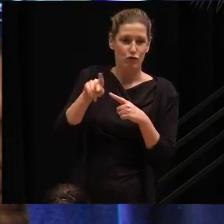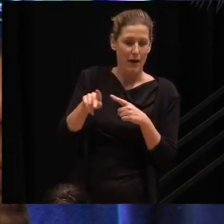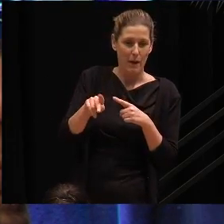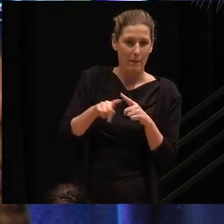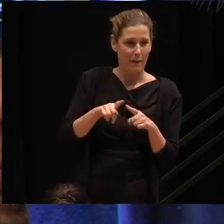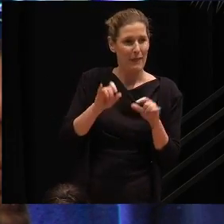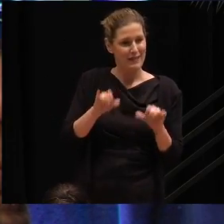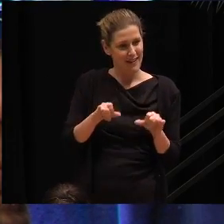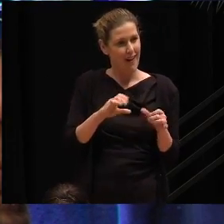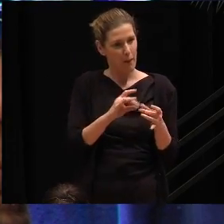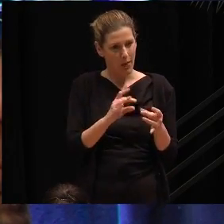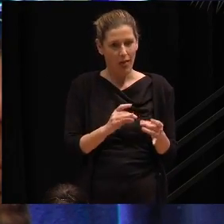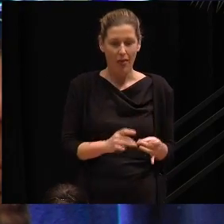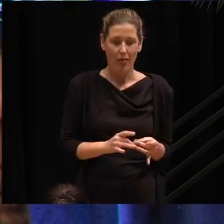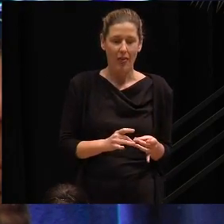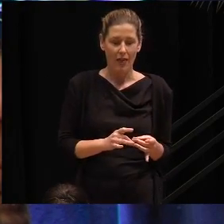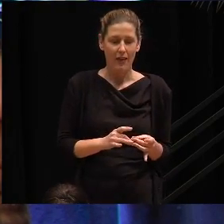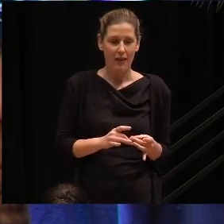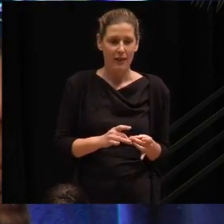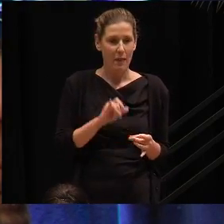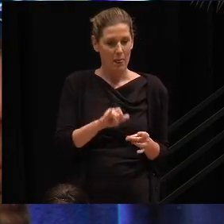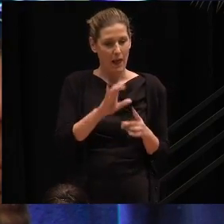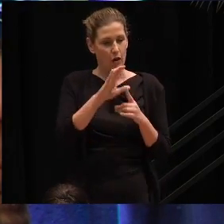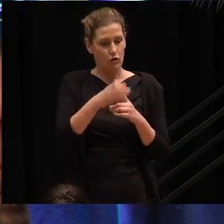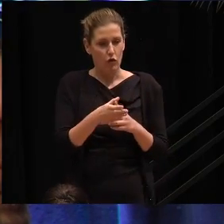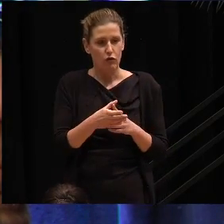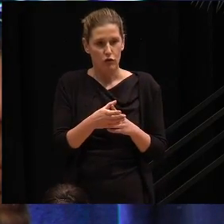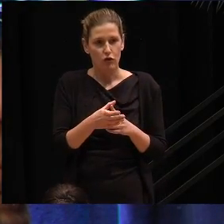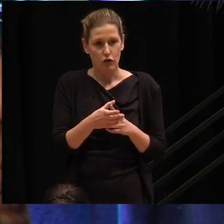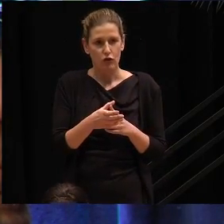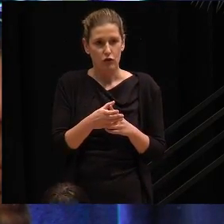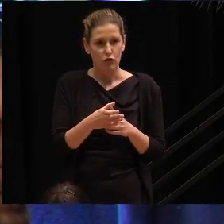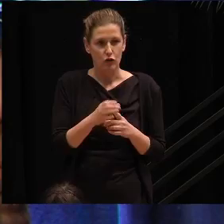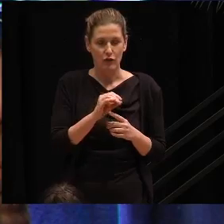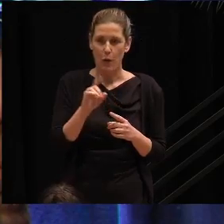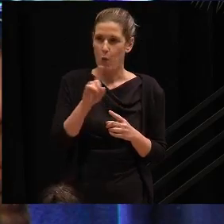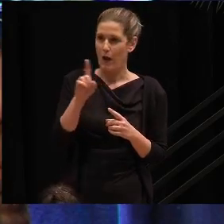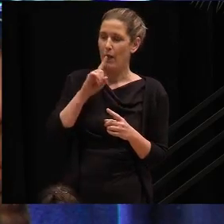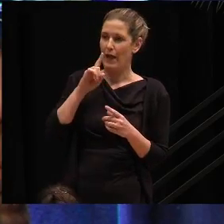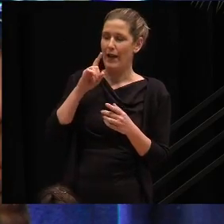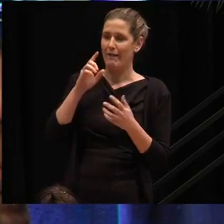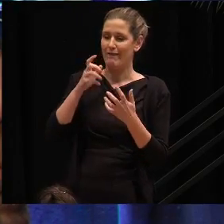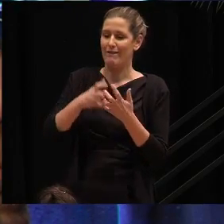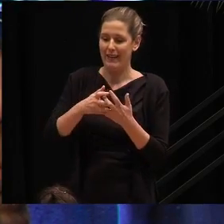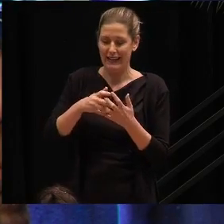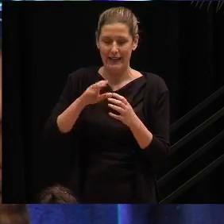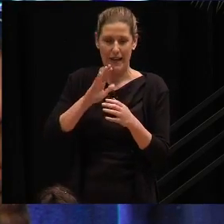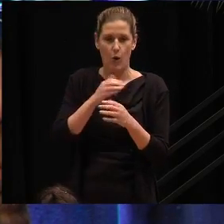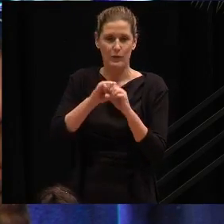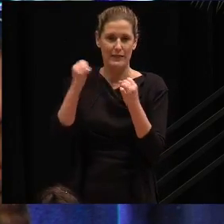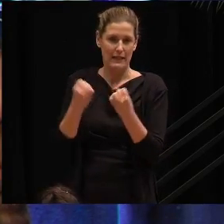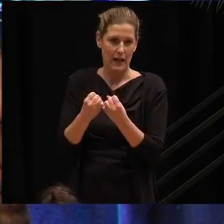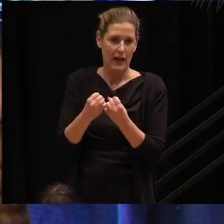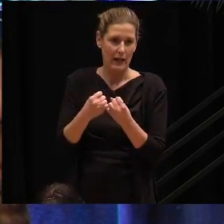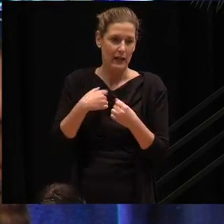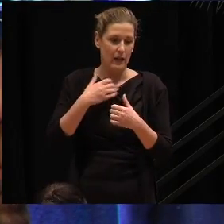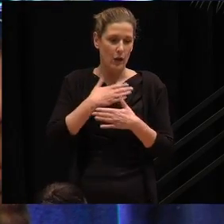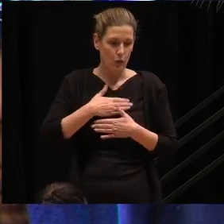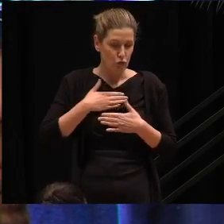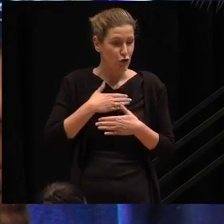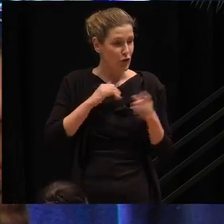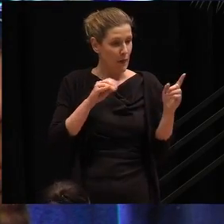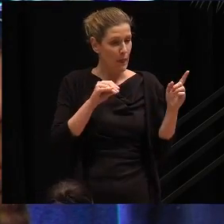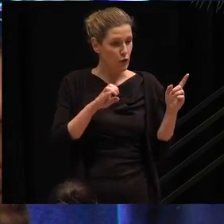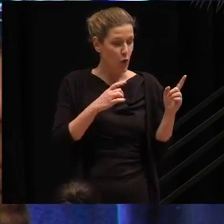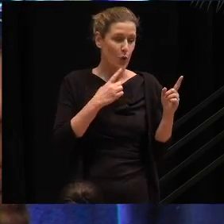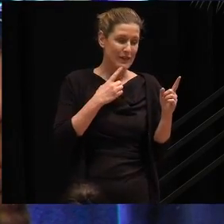tonight, it's the culture and where they are in society. And I appreciate what Joe said about the fact that they didn't have technology